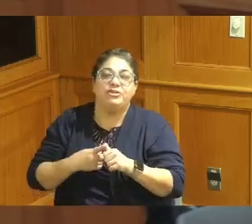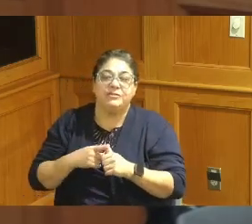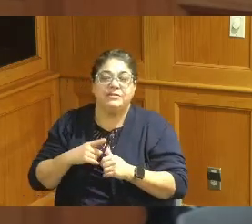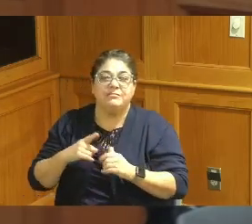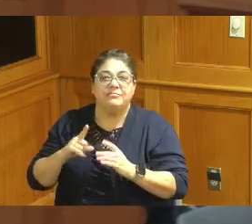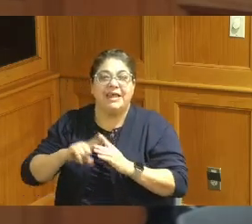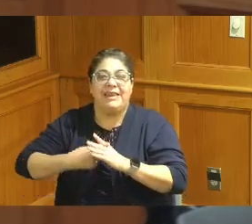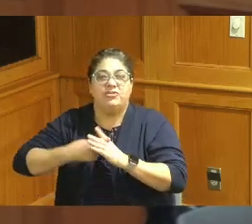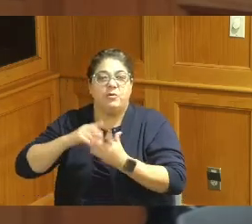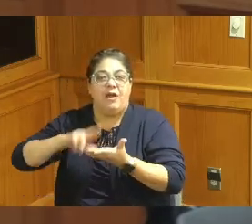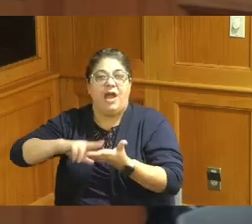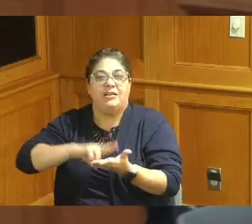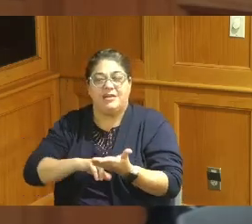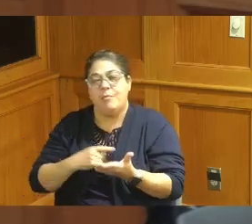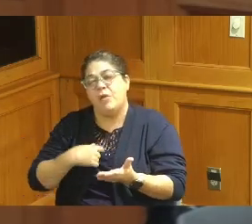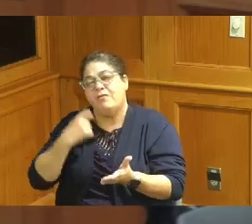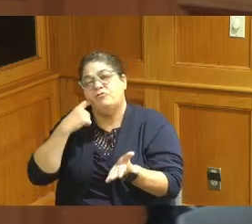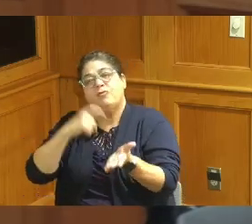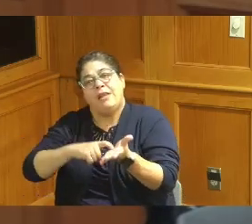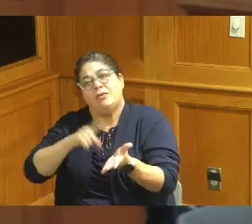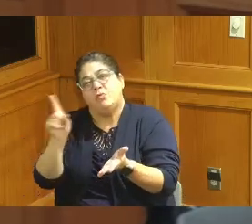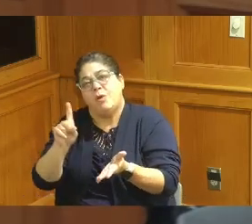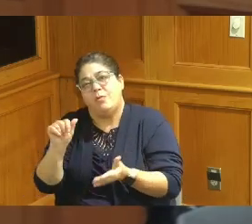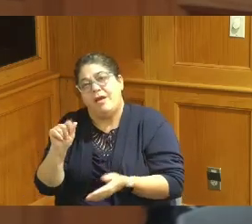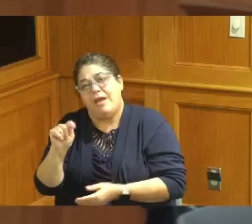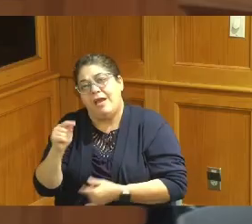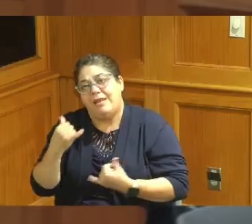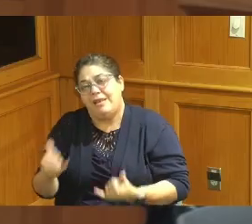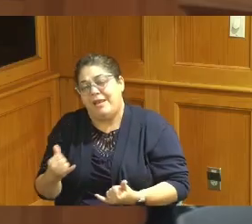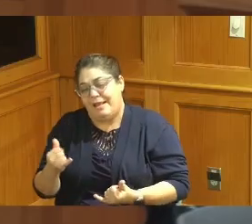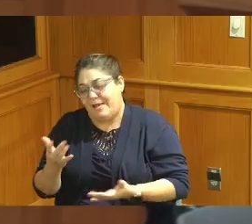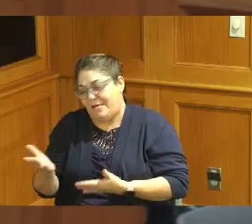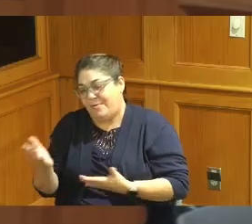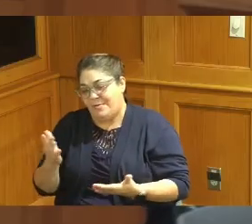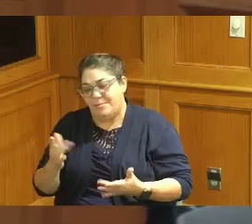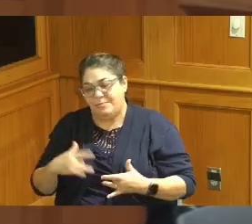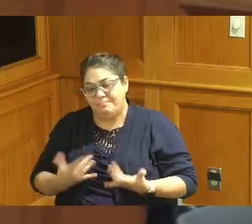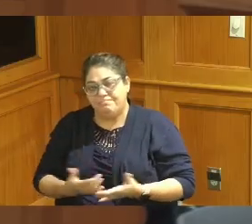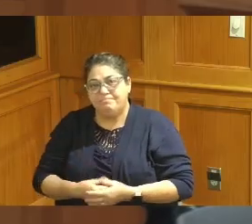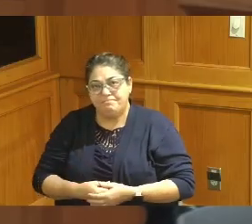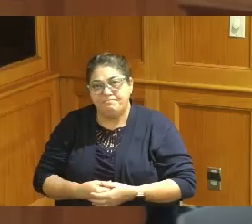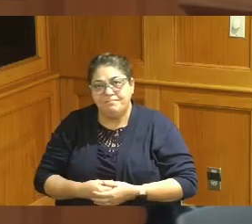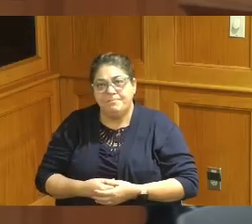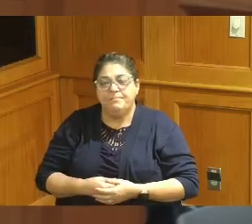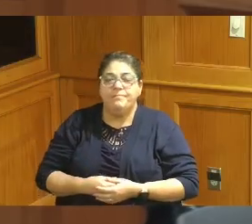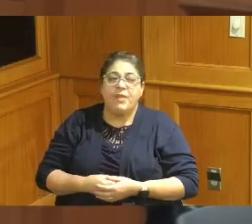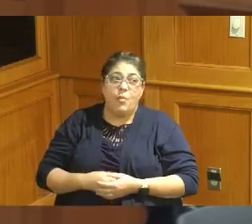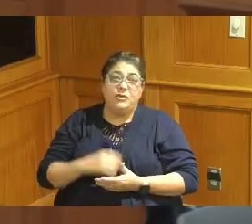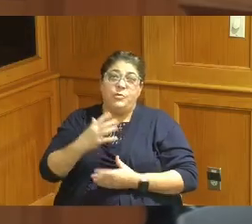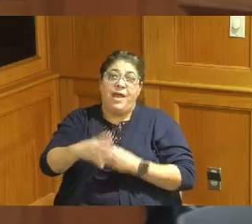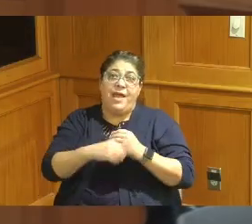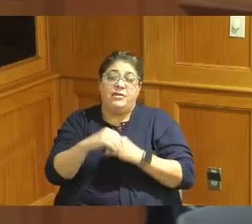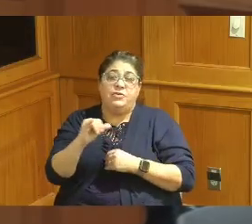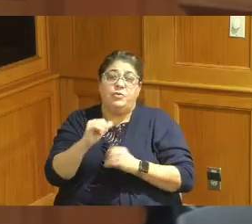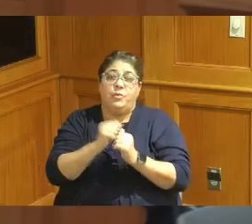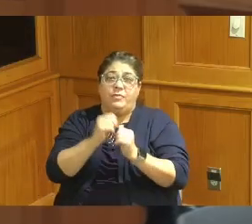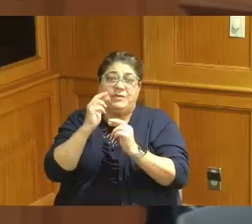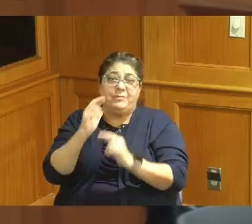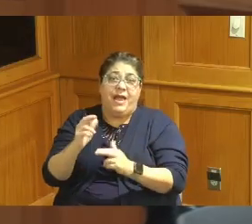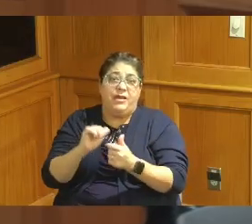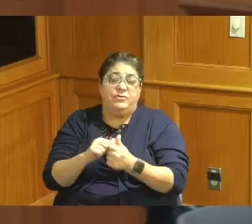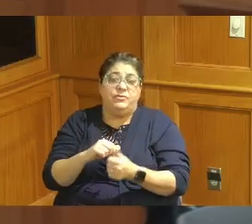want to recognize the realities of where we are and where our neighbors are. So, and I do want to just add, Commissioner, that with respect